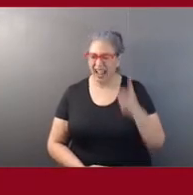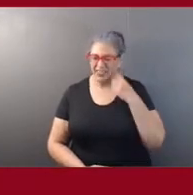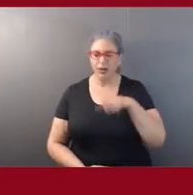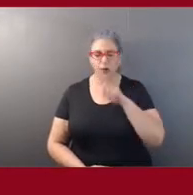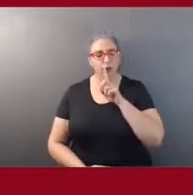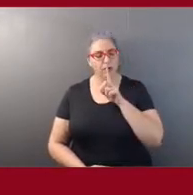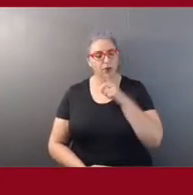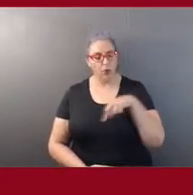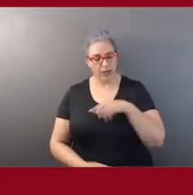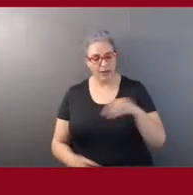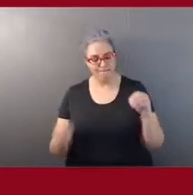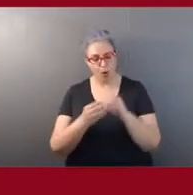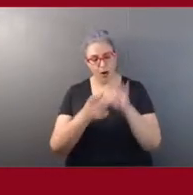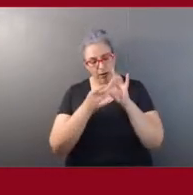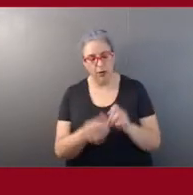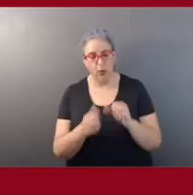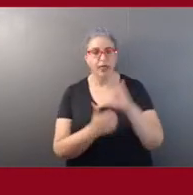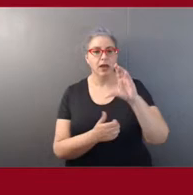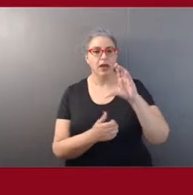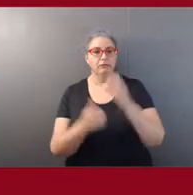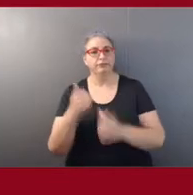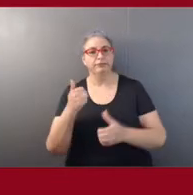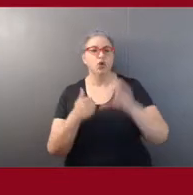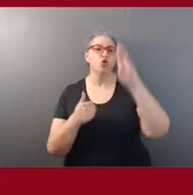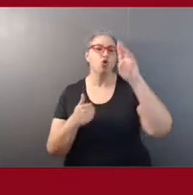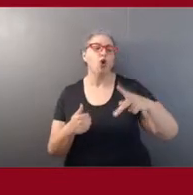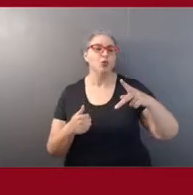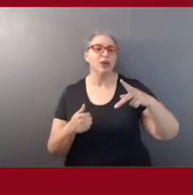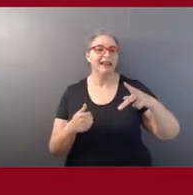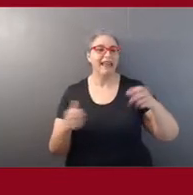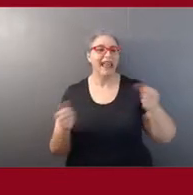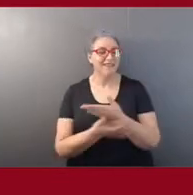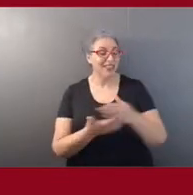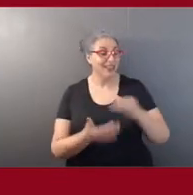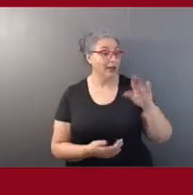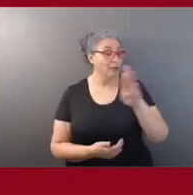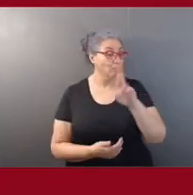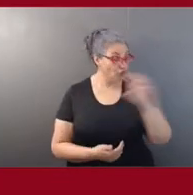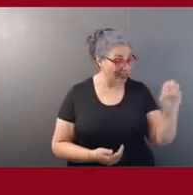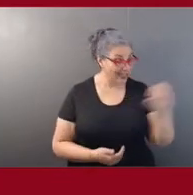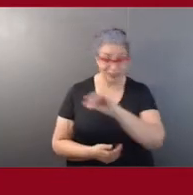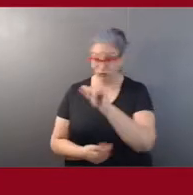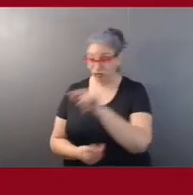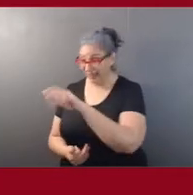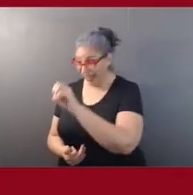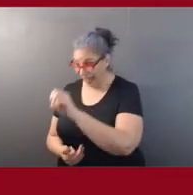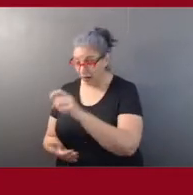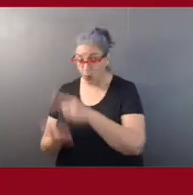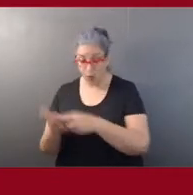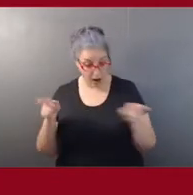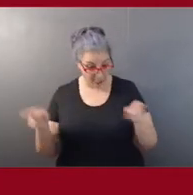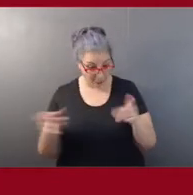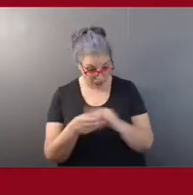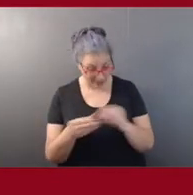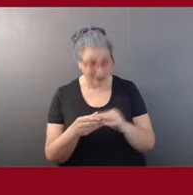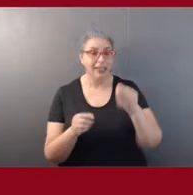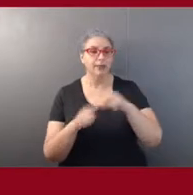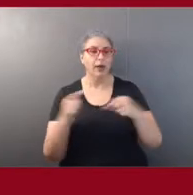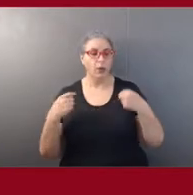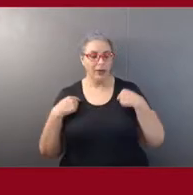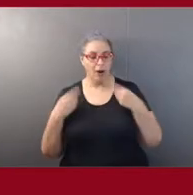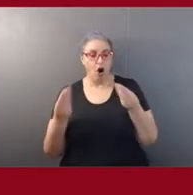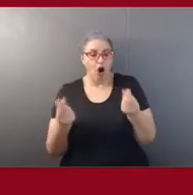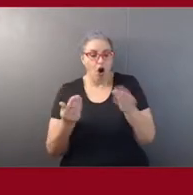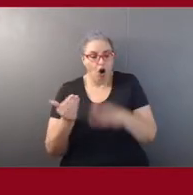side of this, and like in the sense of like everything that like Bree and Jeanette are saying, and bring that to set, because that's actually